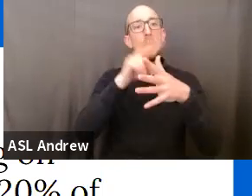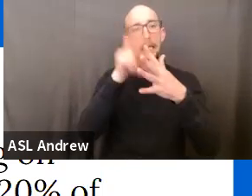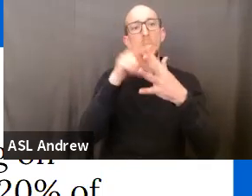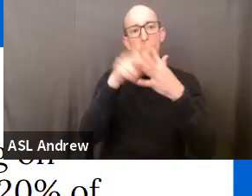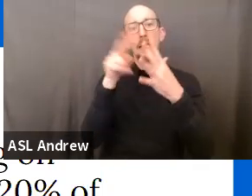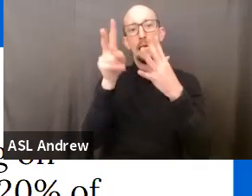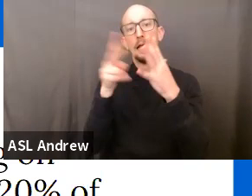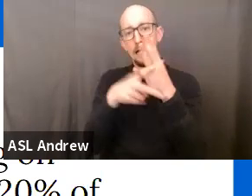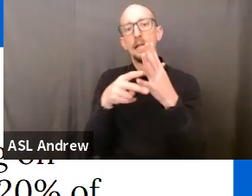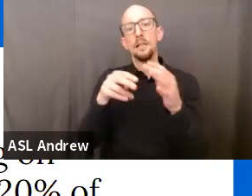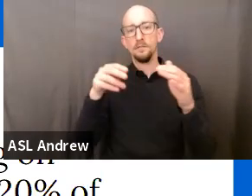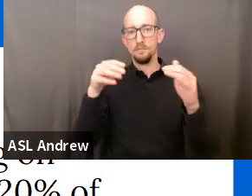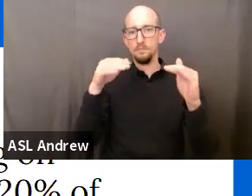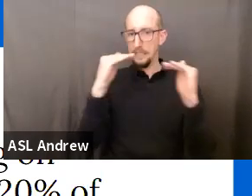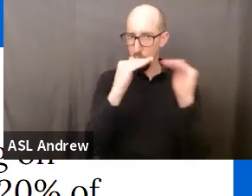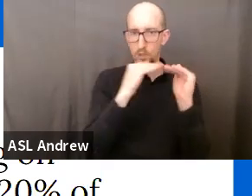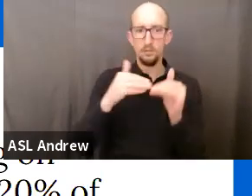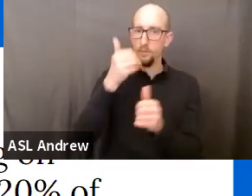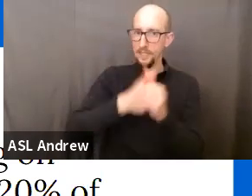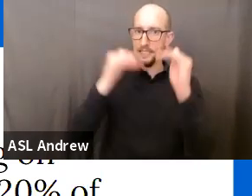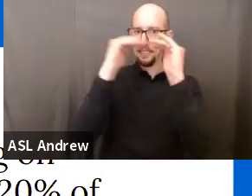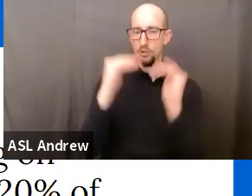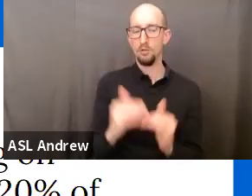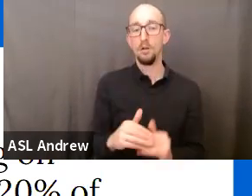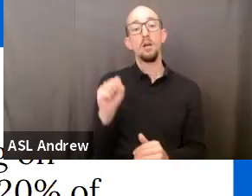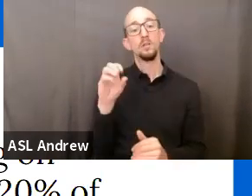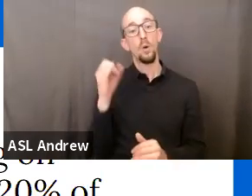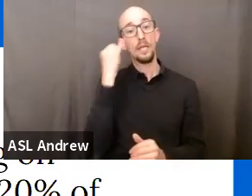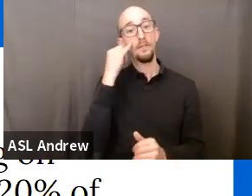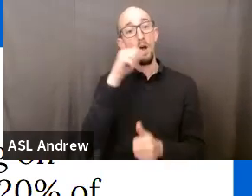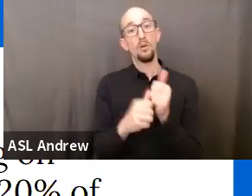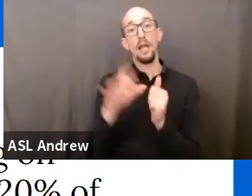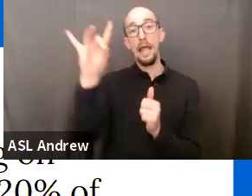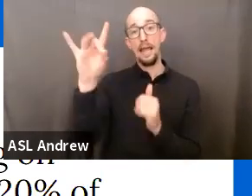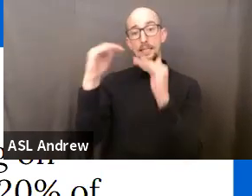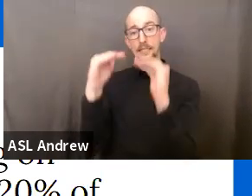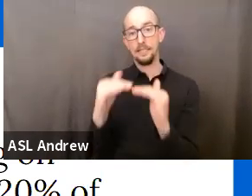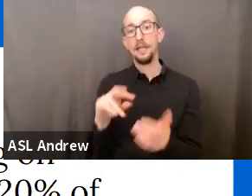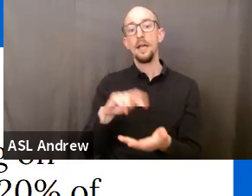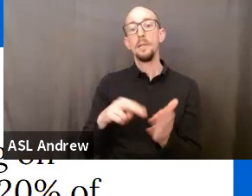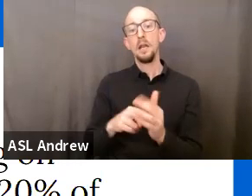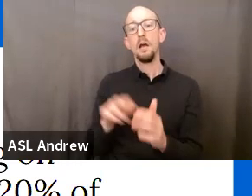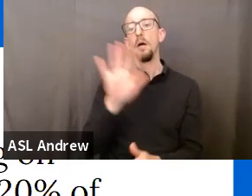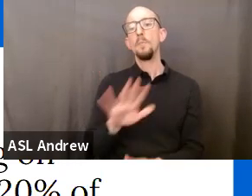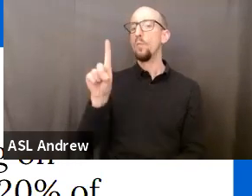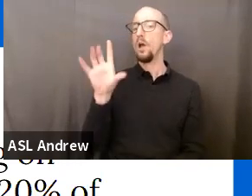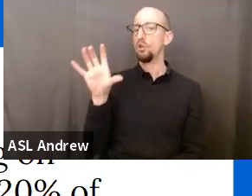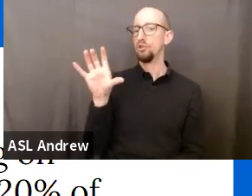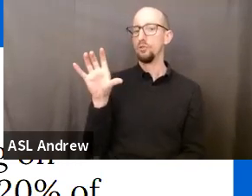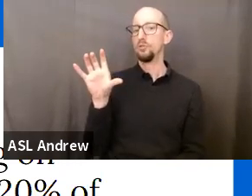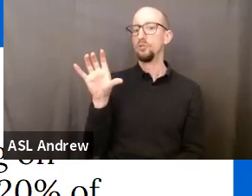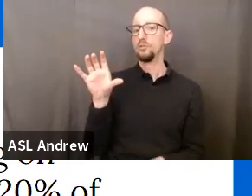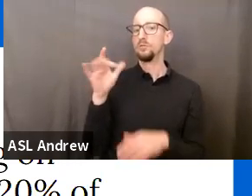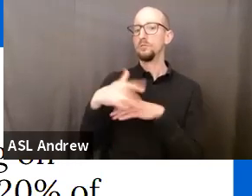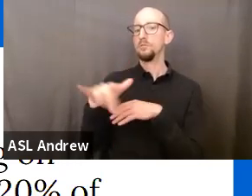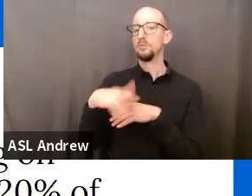would mean. So in an 8-tier model, it would be roughly 100 seats for each